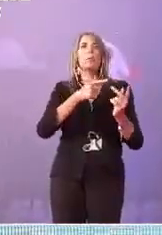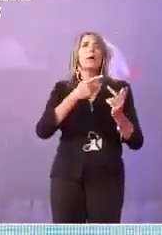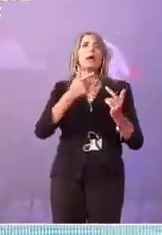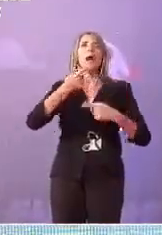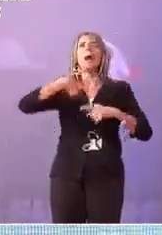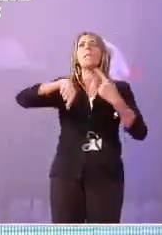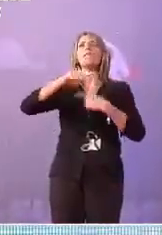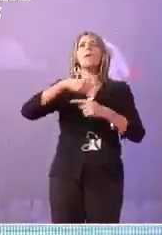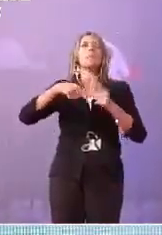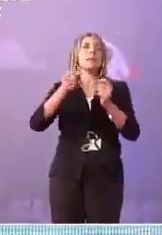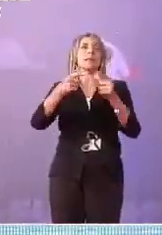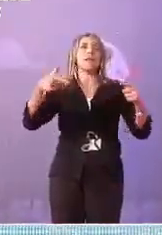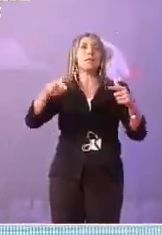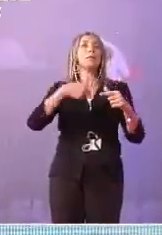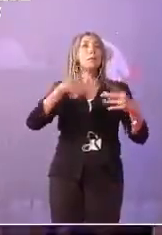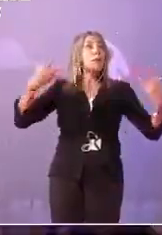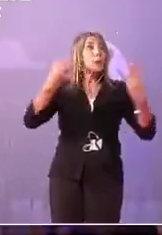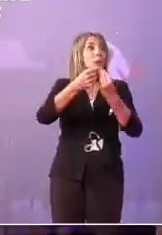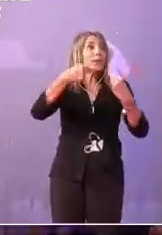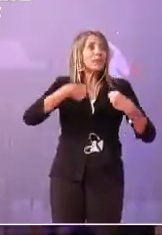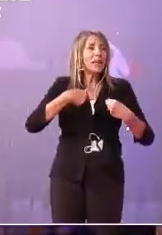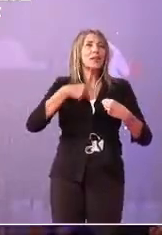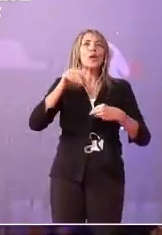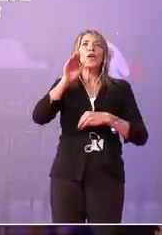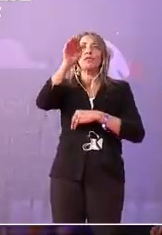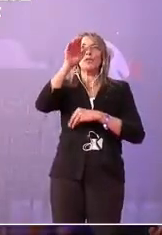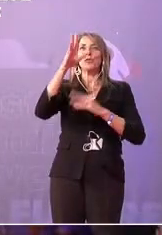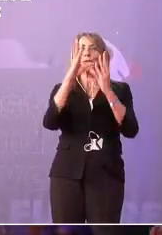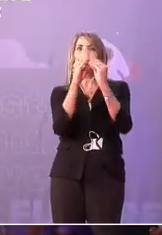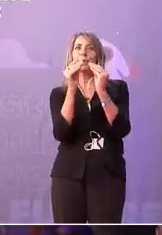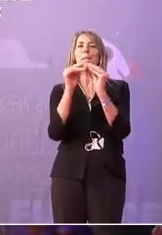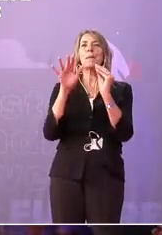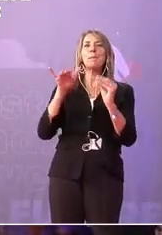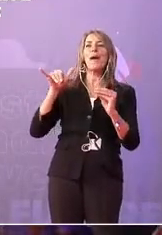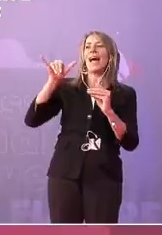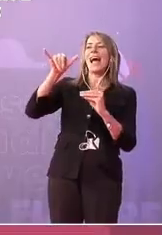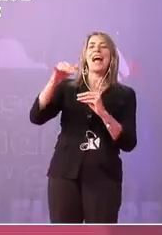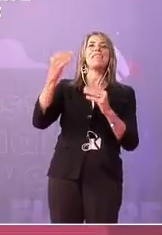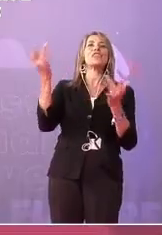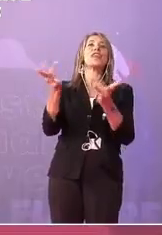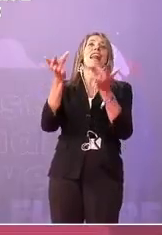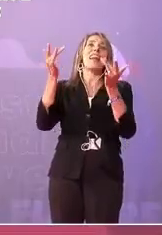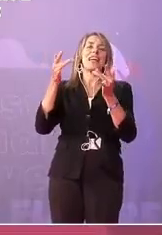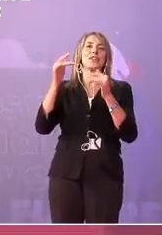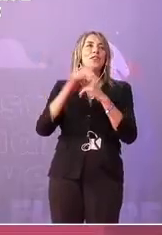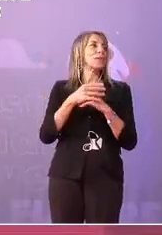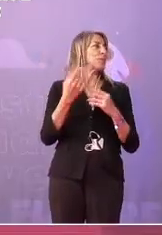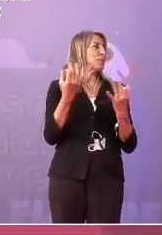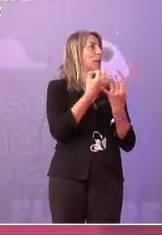you. Thank you so much. Any questions?